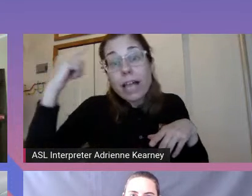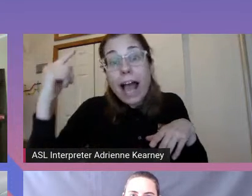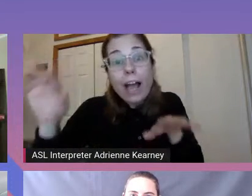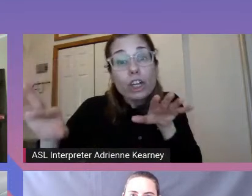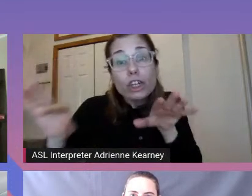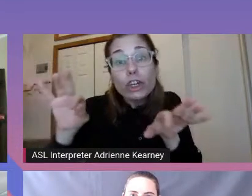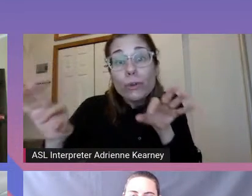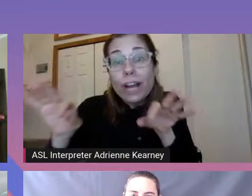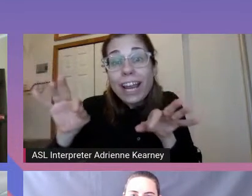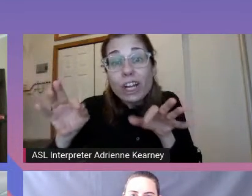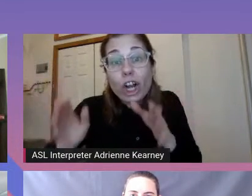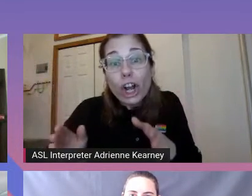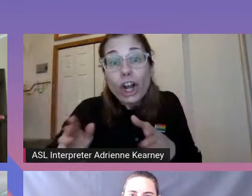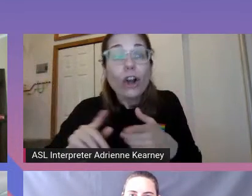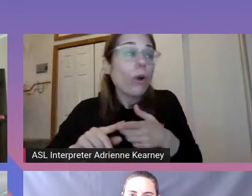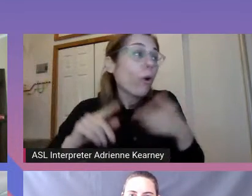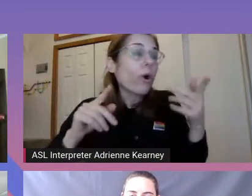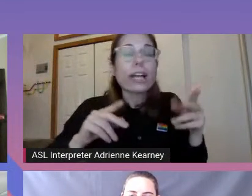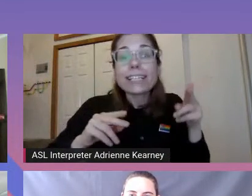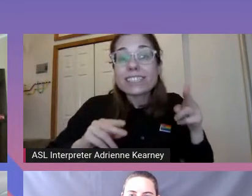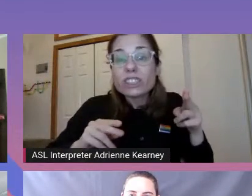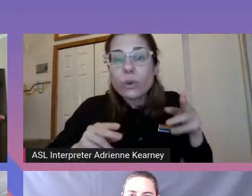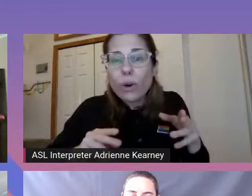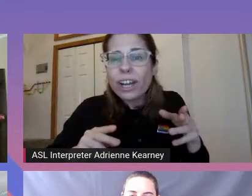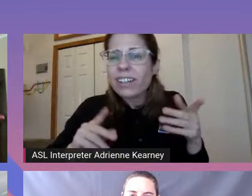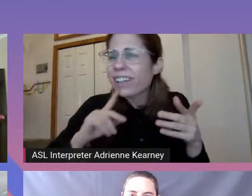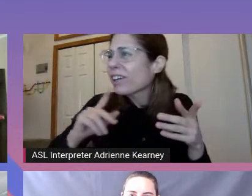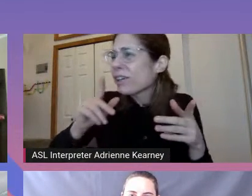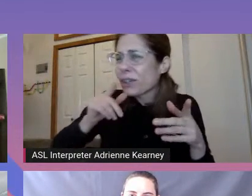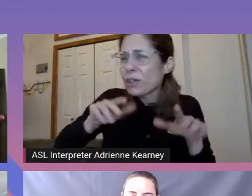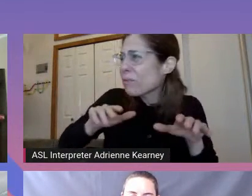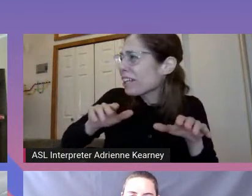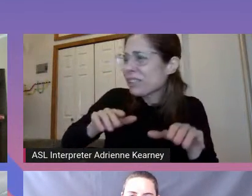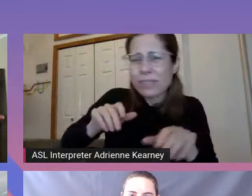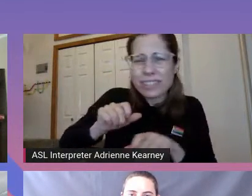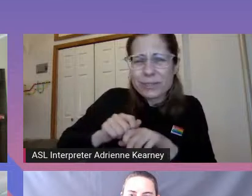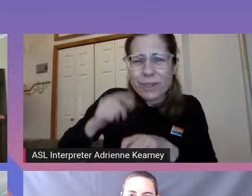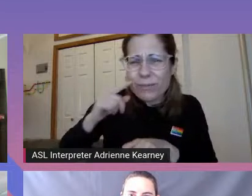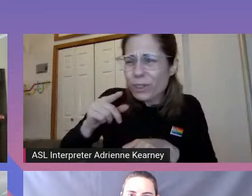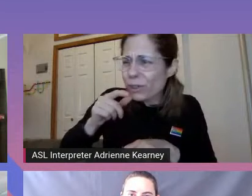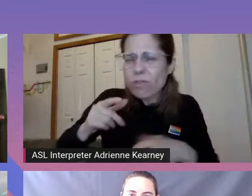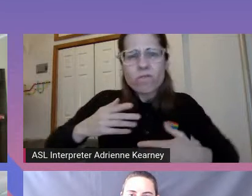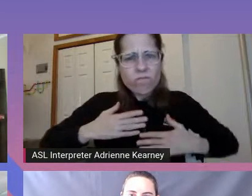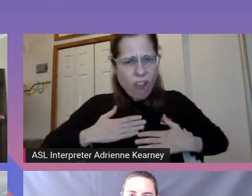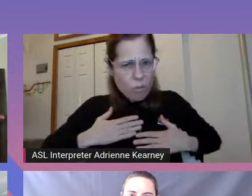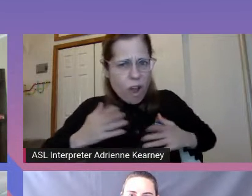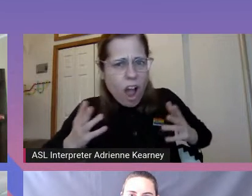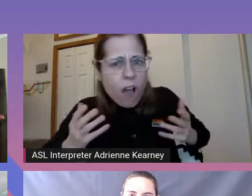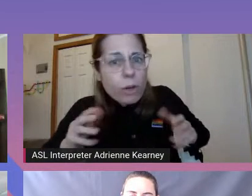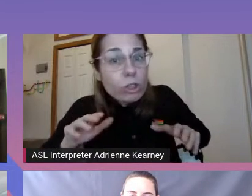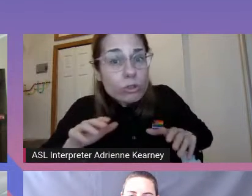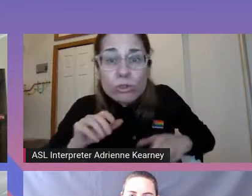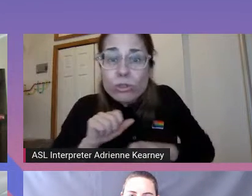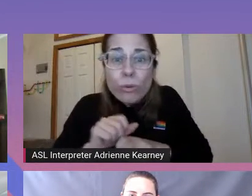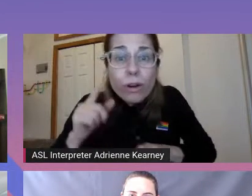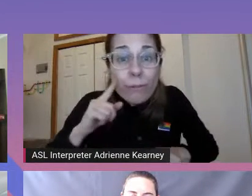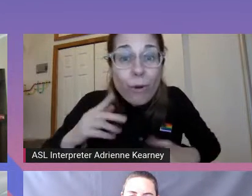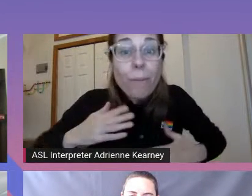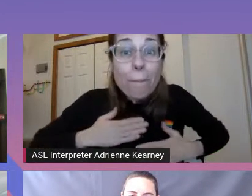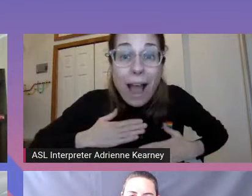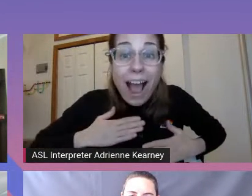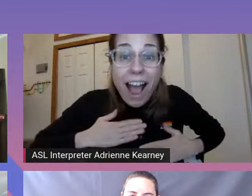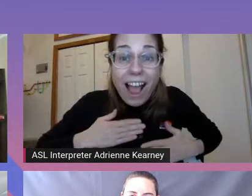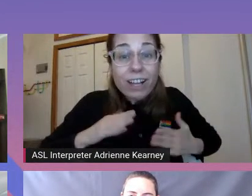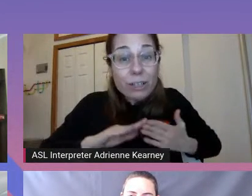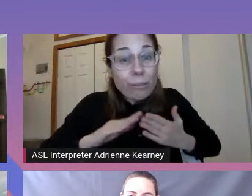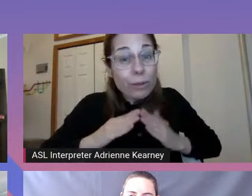this work for? And they decide that they want to do it for their community, for folks like them. They're growing up in similar situations.